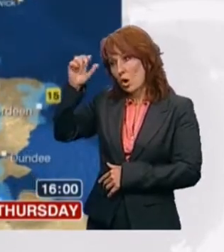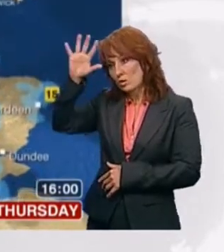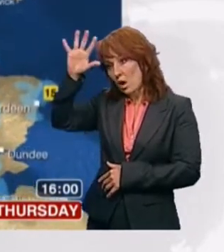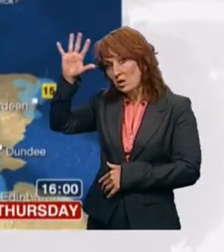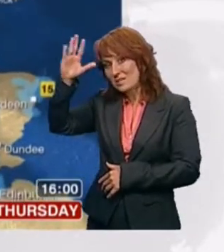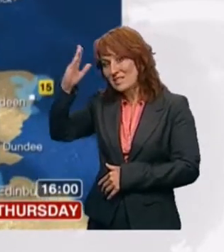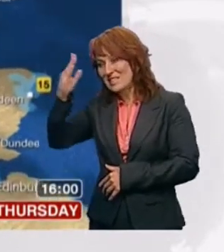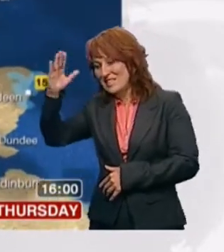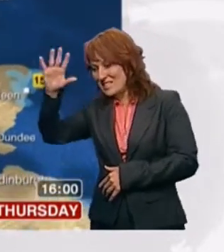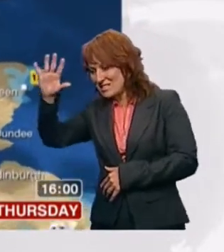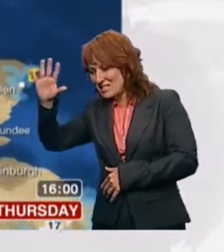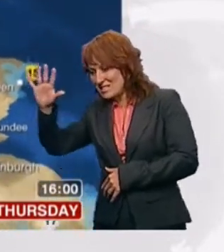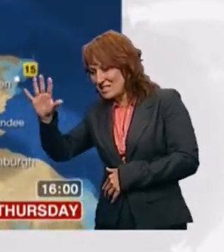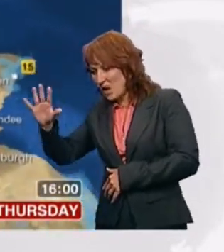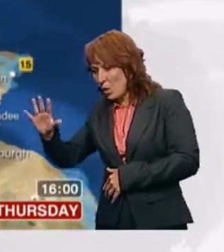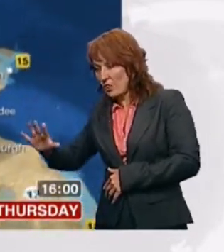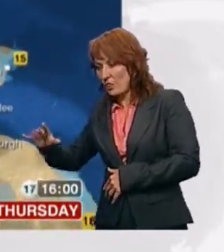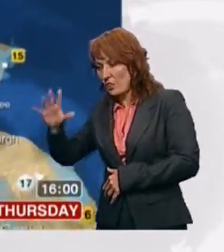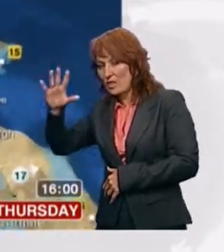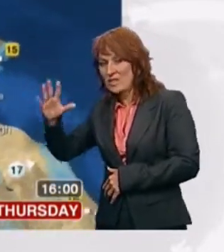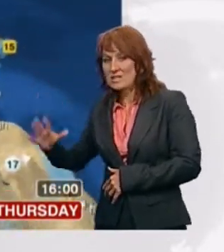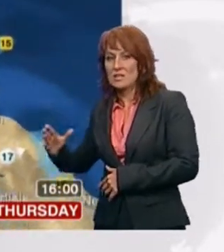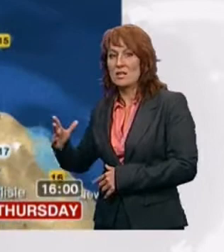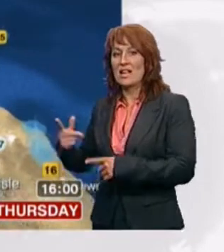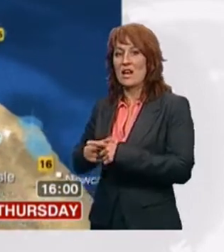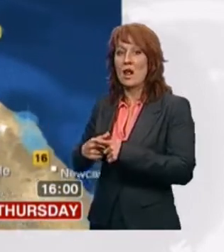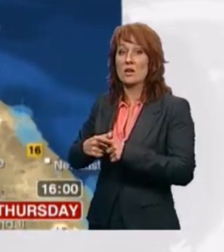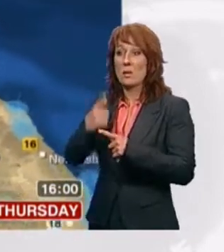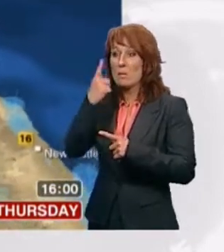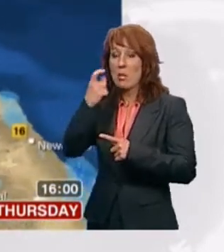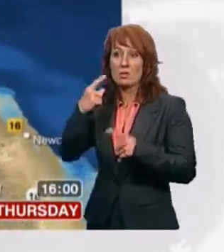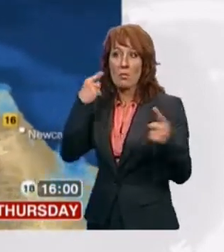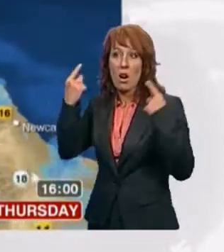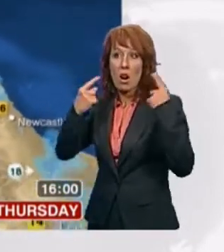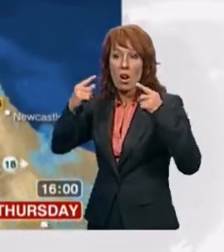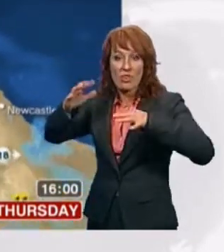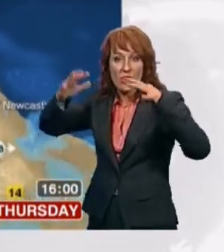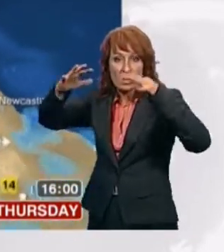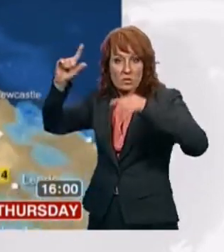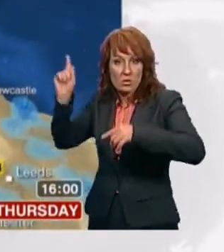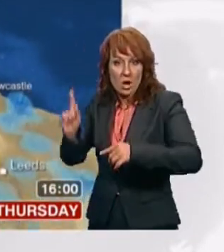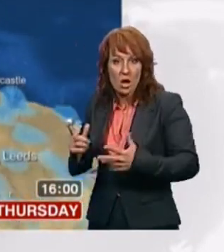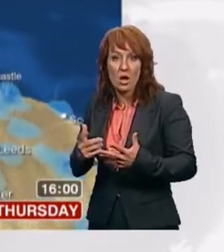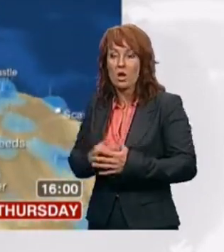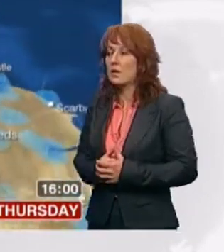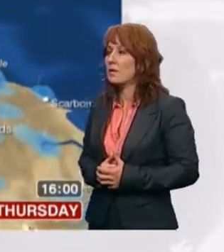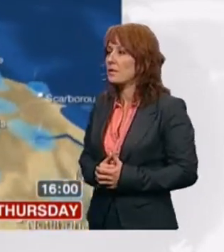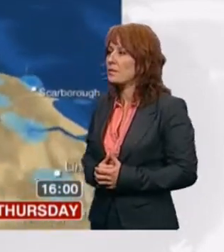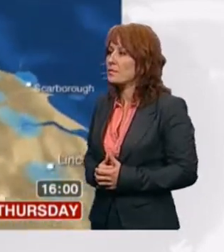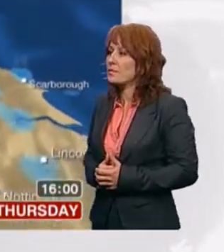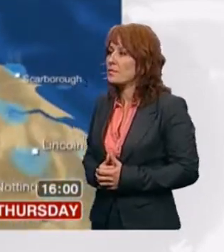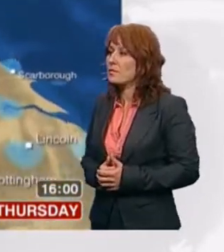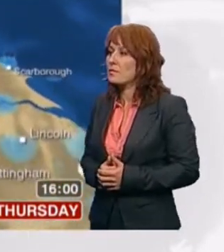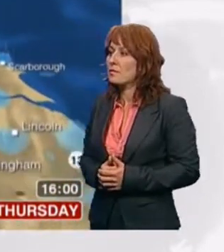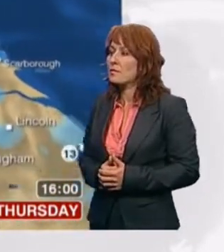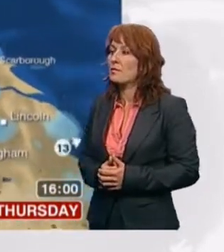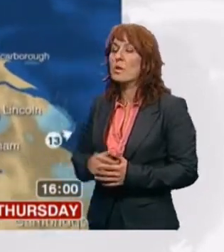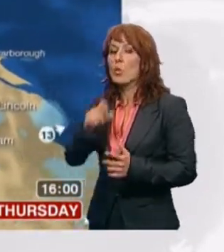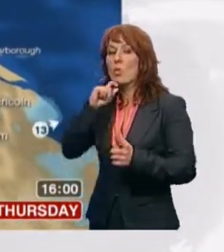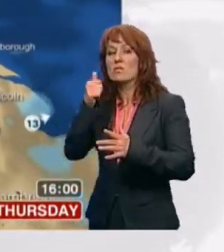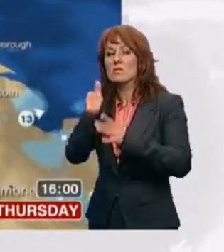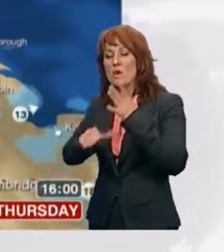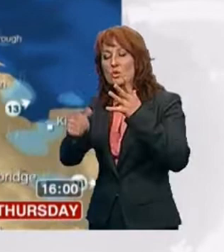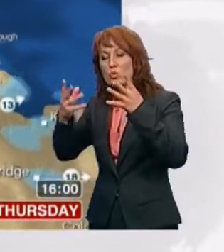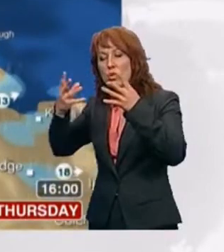That's where the heaviest ones will be. So a rumble of thunder, even some hail, is entirely possible with some of these downpours, but they'll begin to ease away